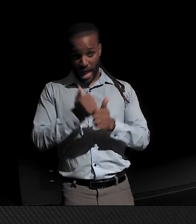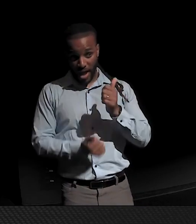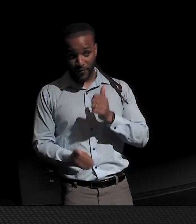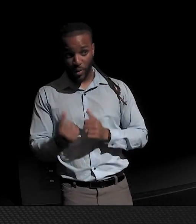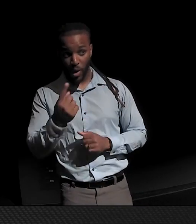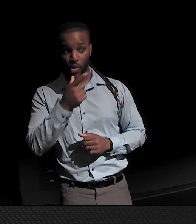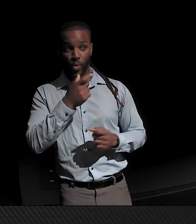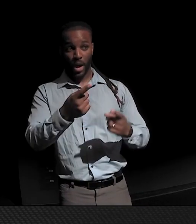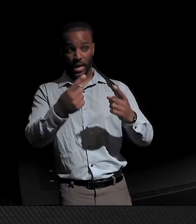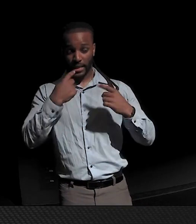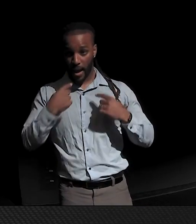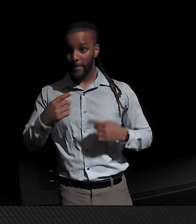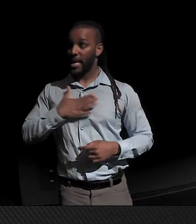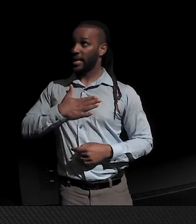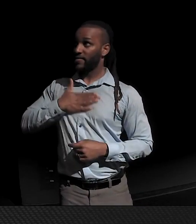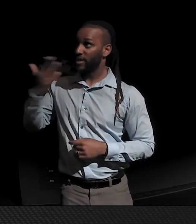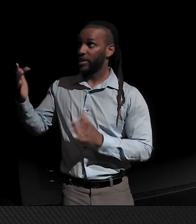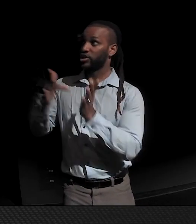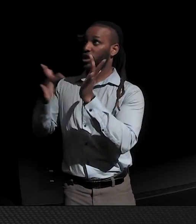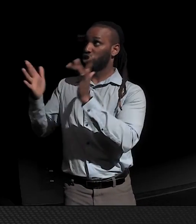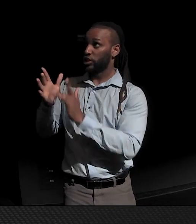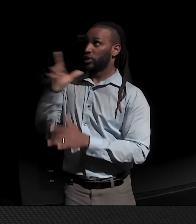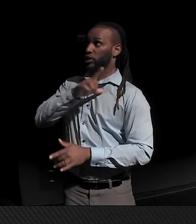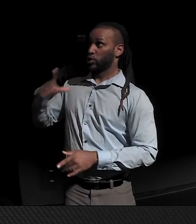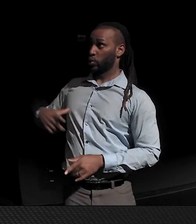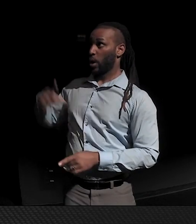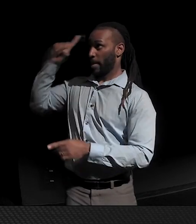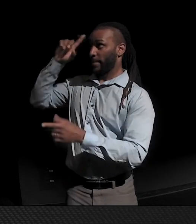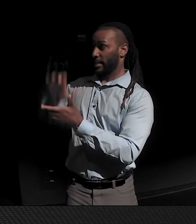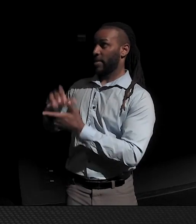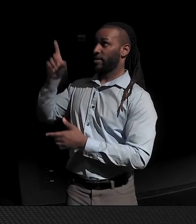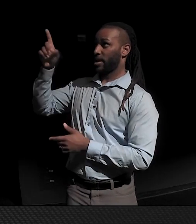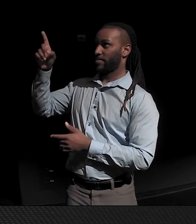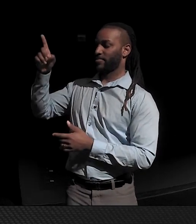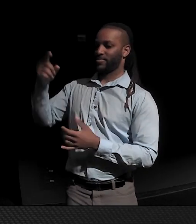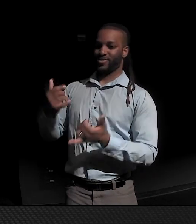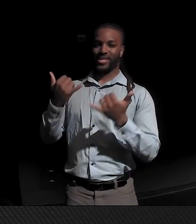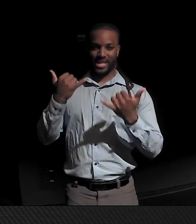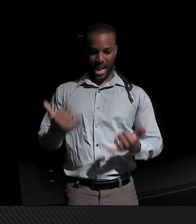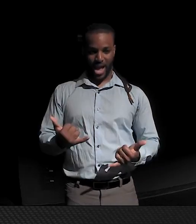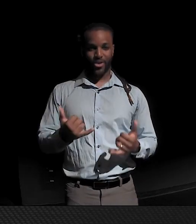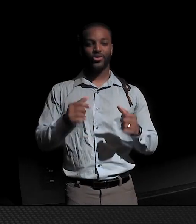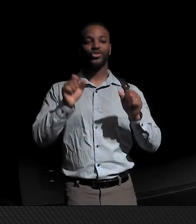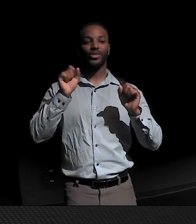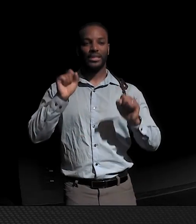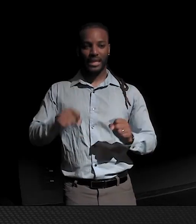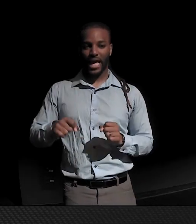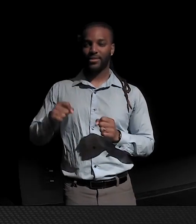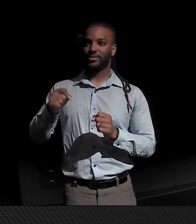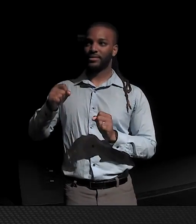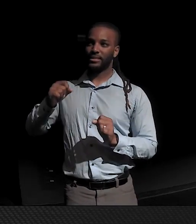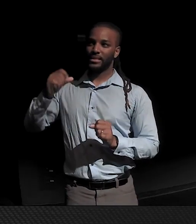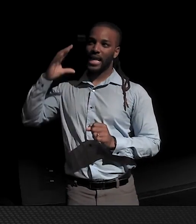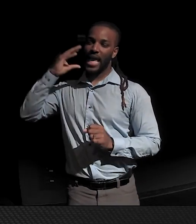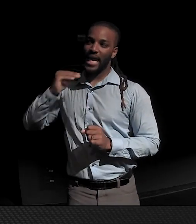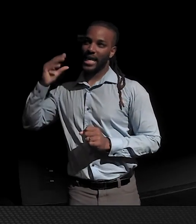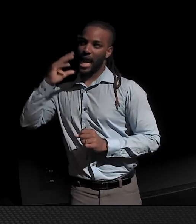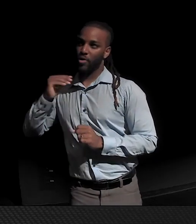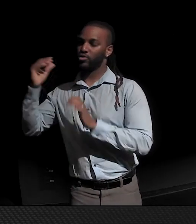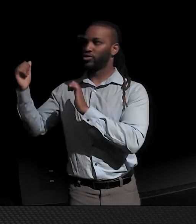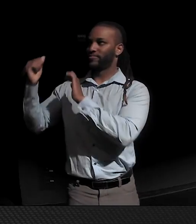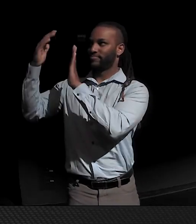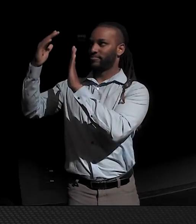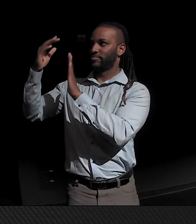would come and confess that Jesus is Lord and believe in him would now be able to encounter this Holy